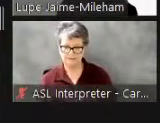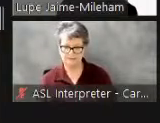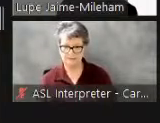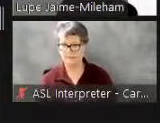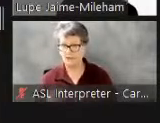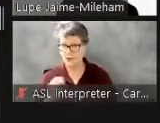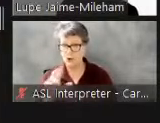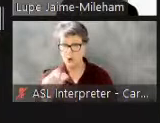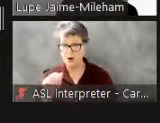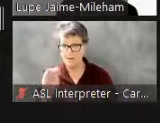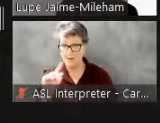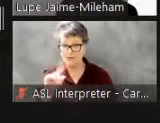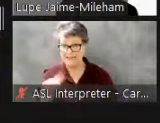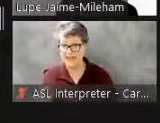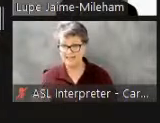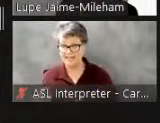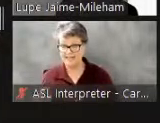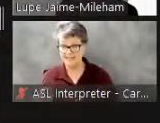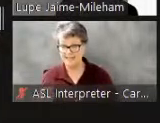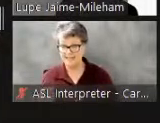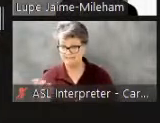Nora Martinez.